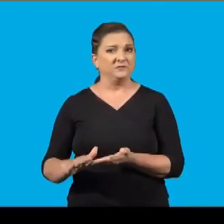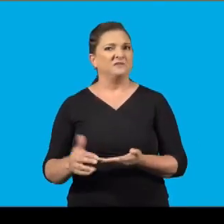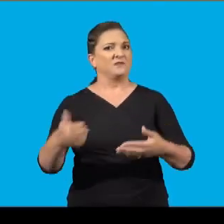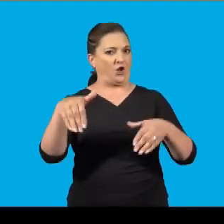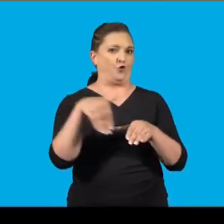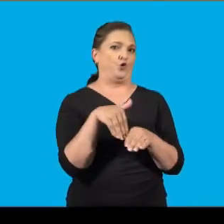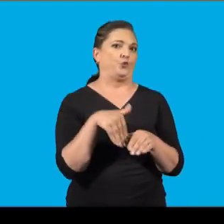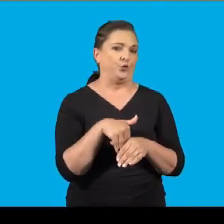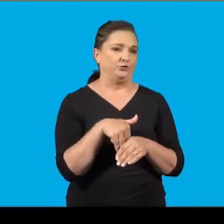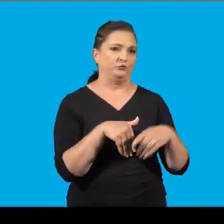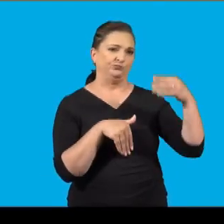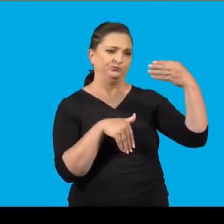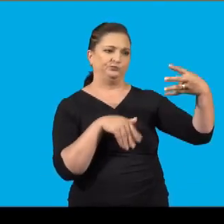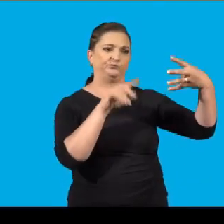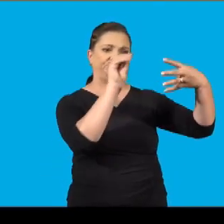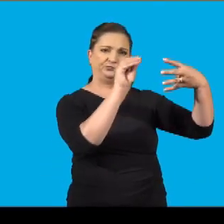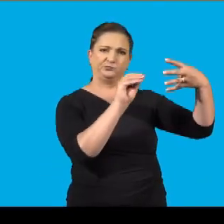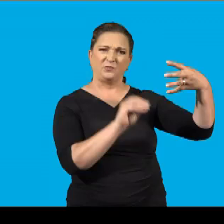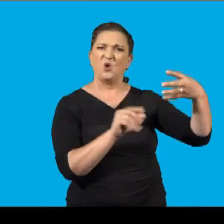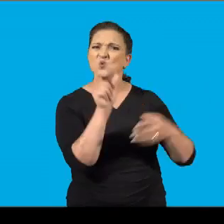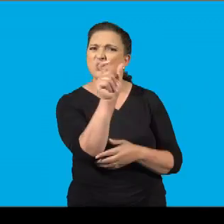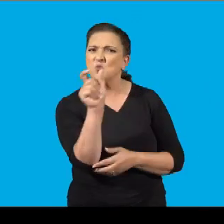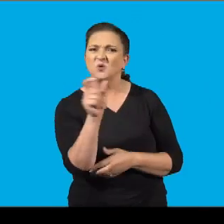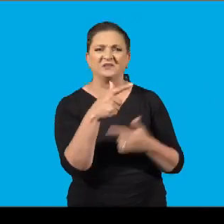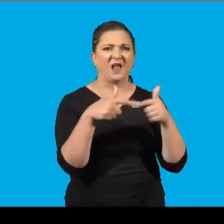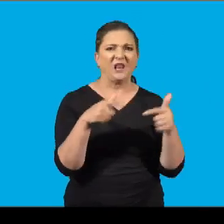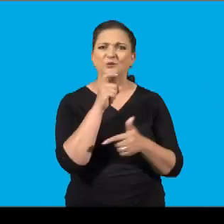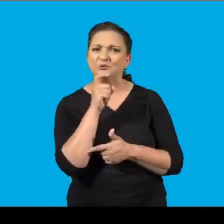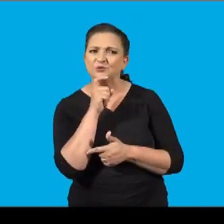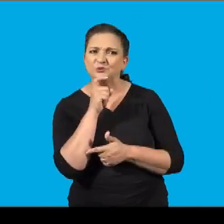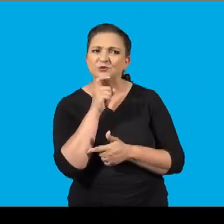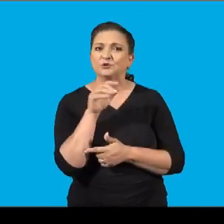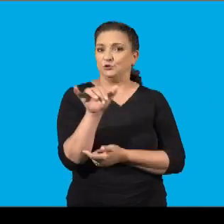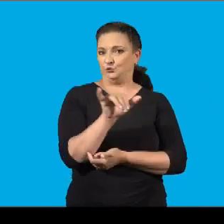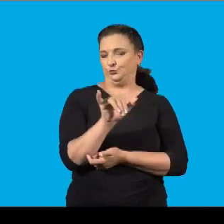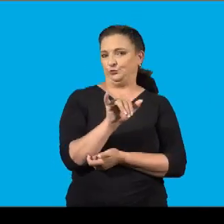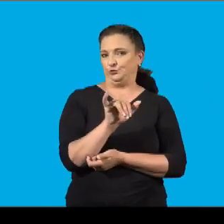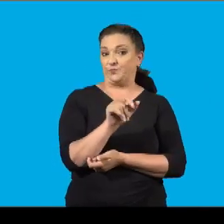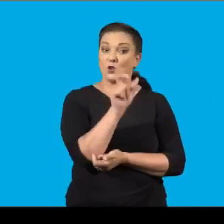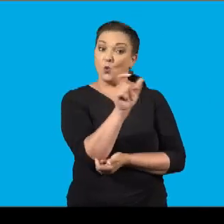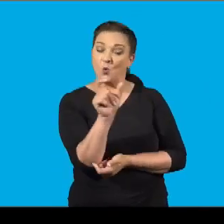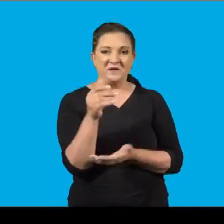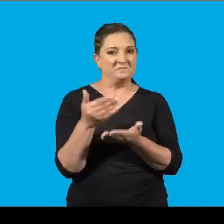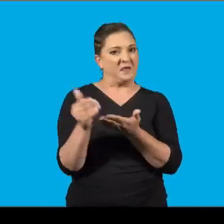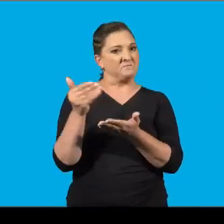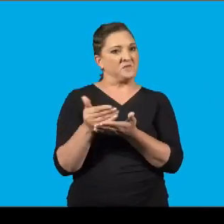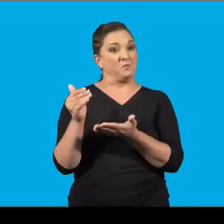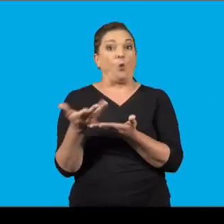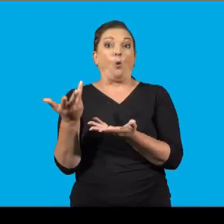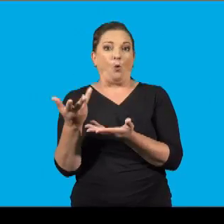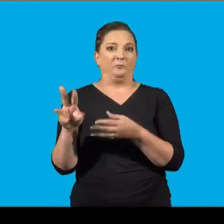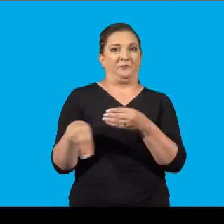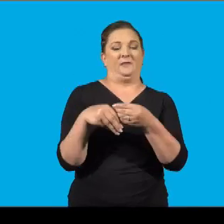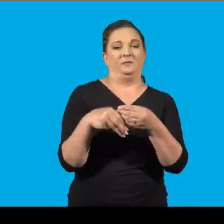you need to look at content. Which words or language is used, and then which information is left out